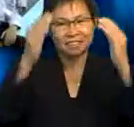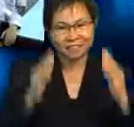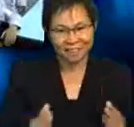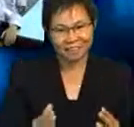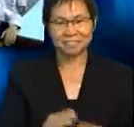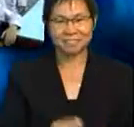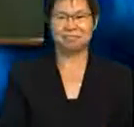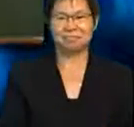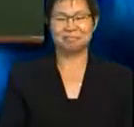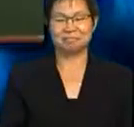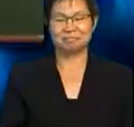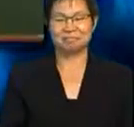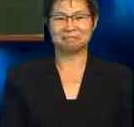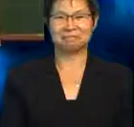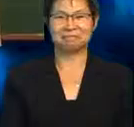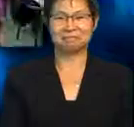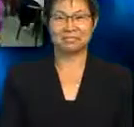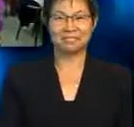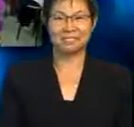Thank you, teacher.